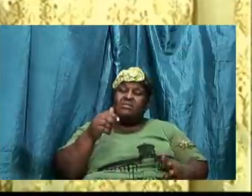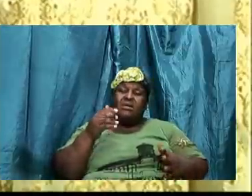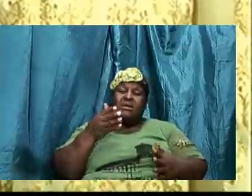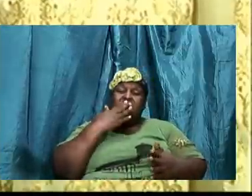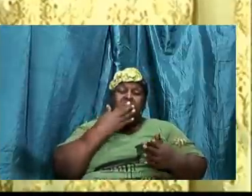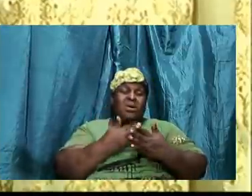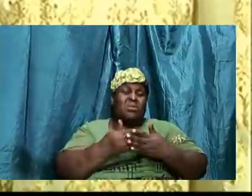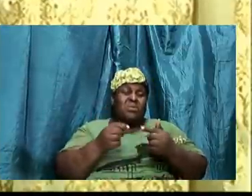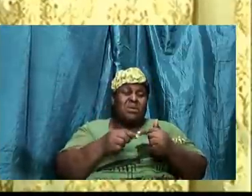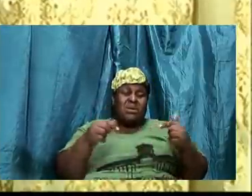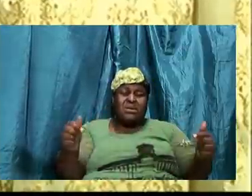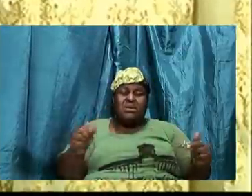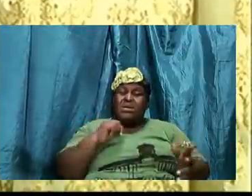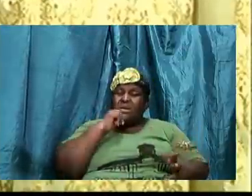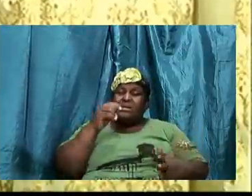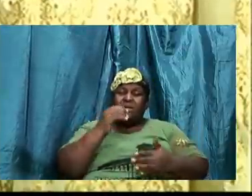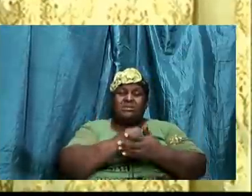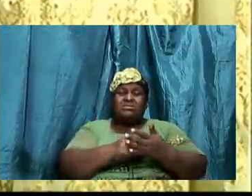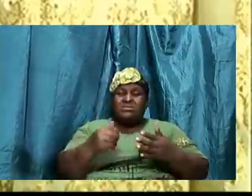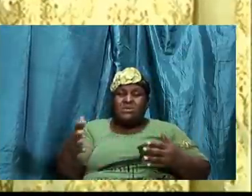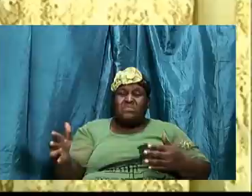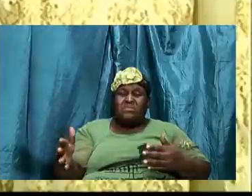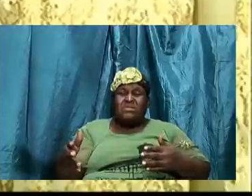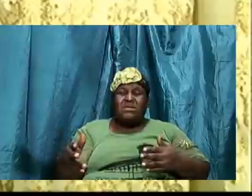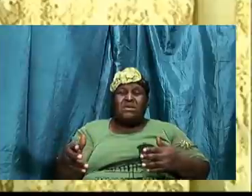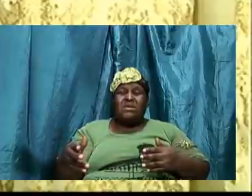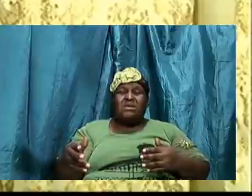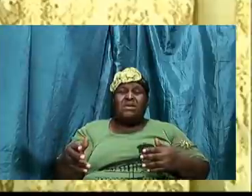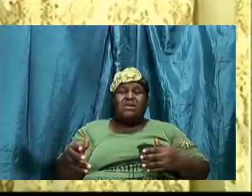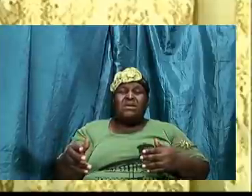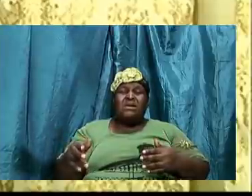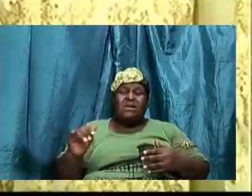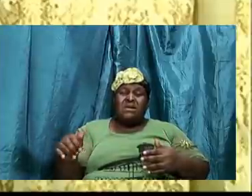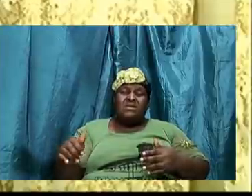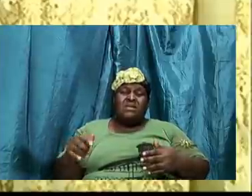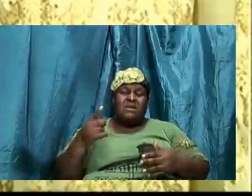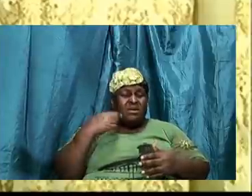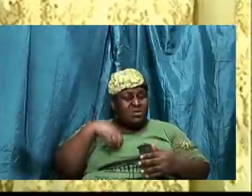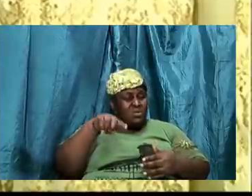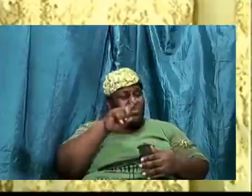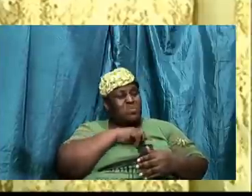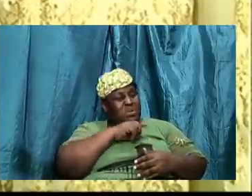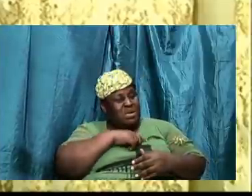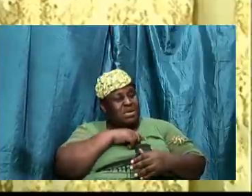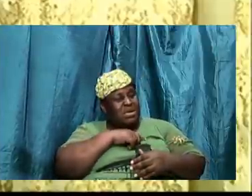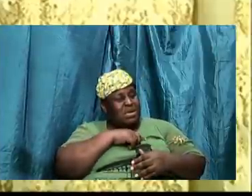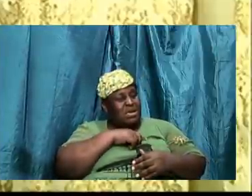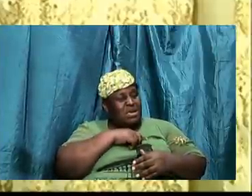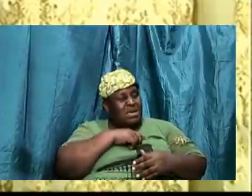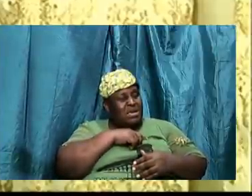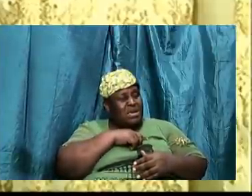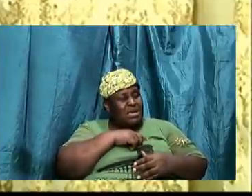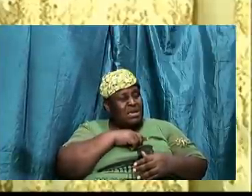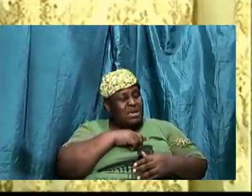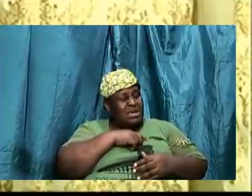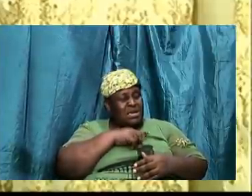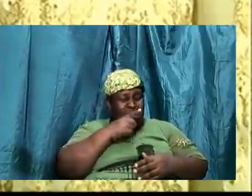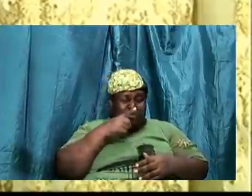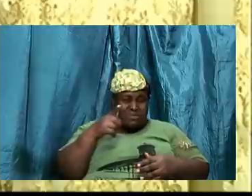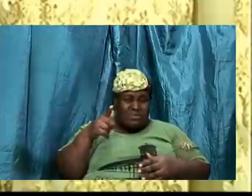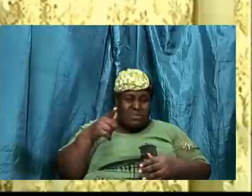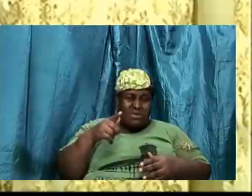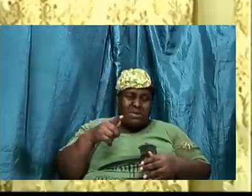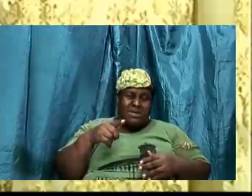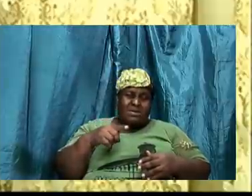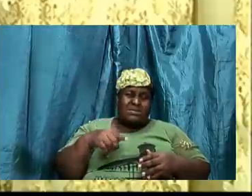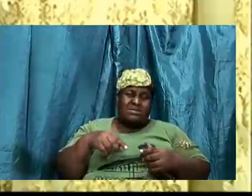is not something that we conceptualize as ministers and we tell you that there's an enemy in order to drive fear